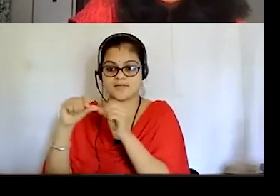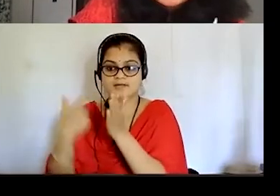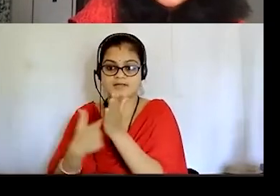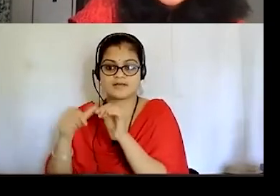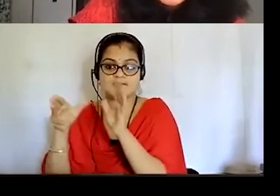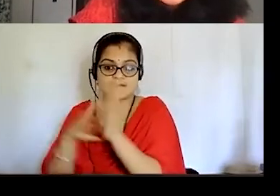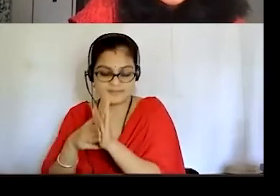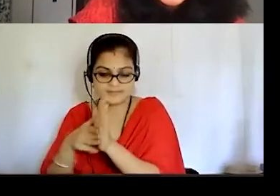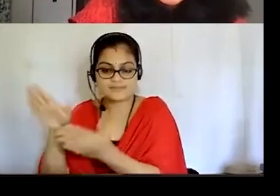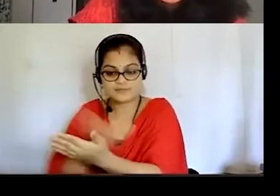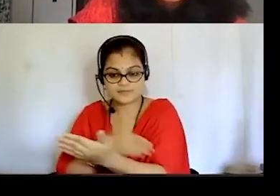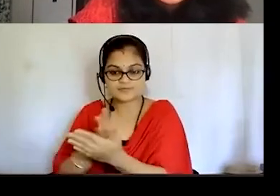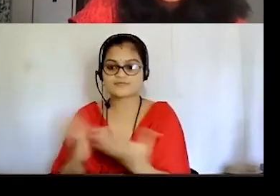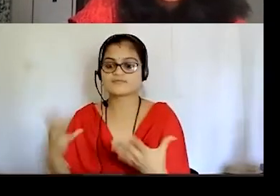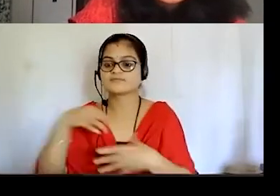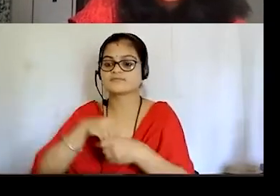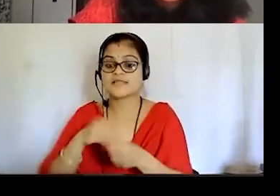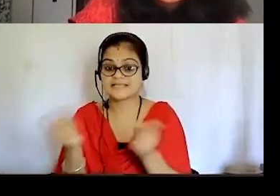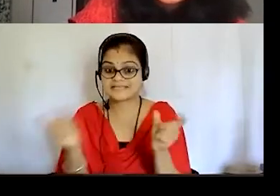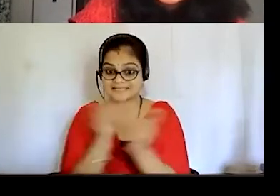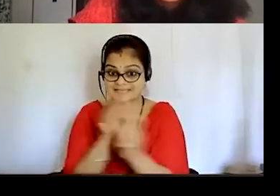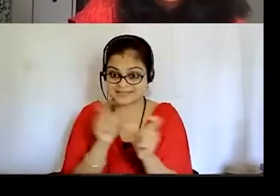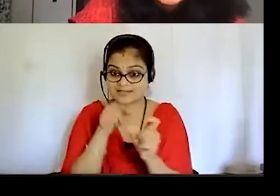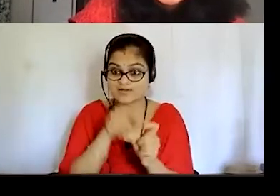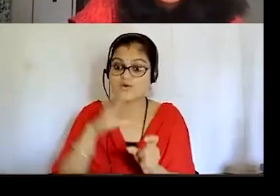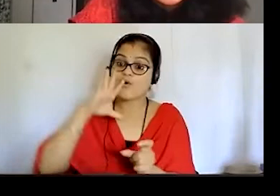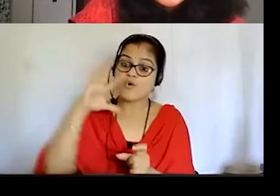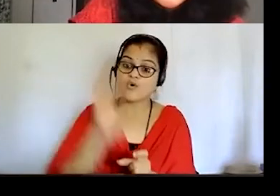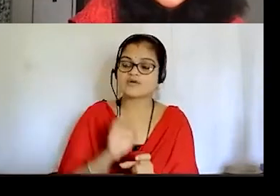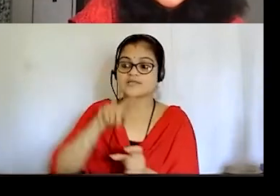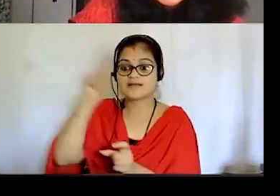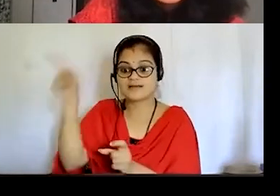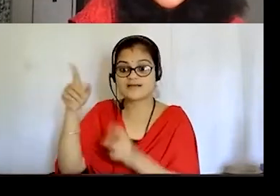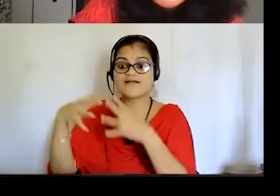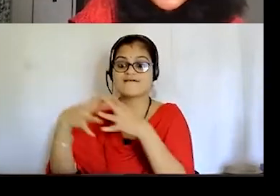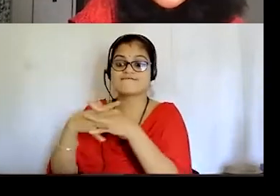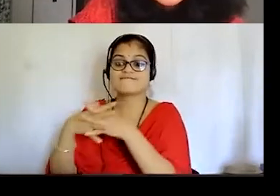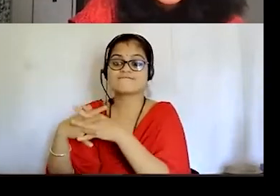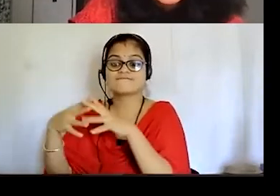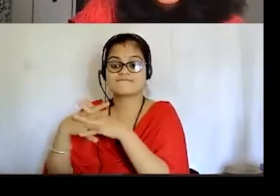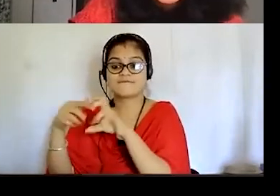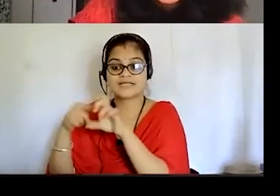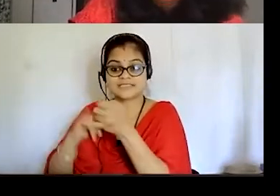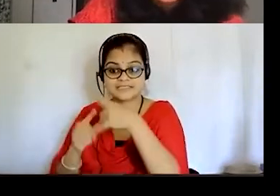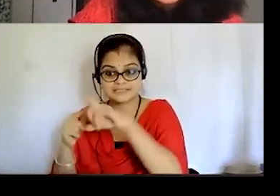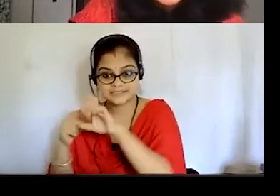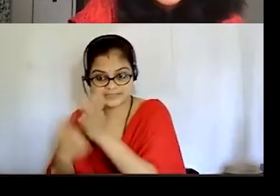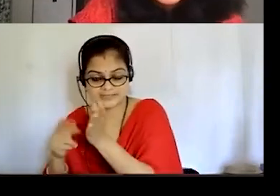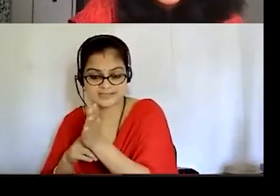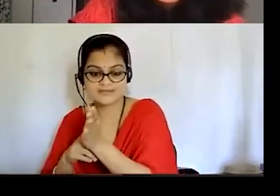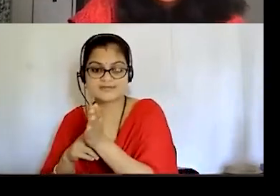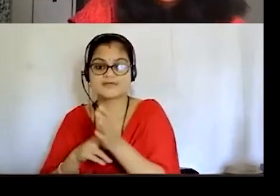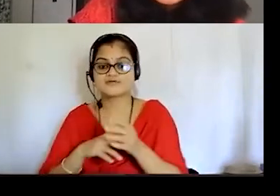The compositions were based on original Western melodies, primarily Scottish and